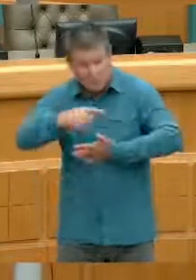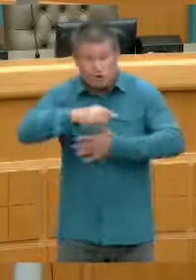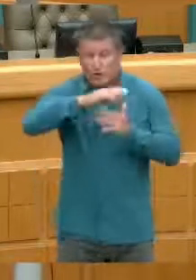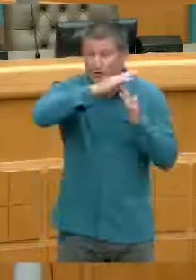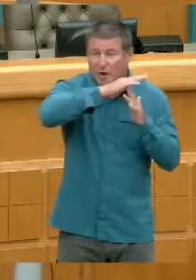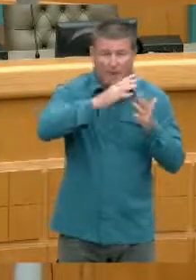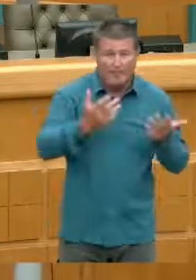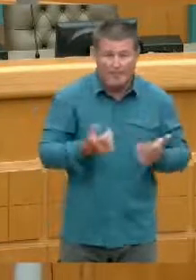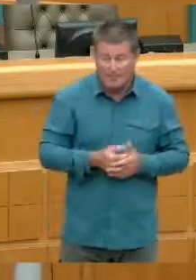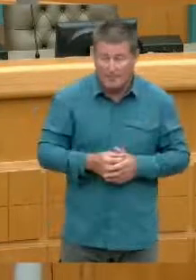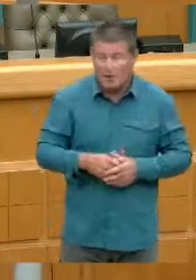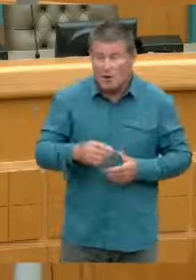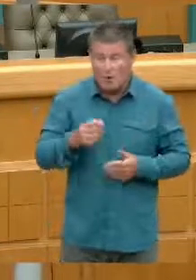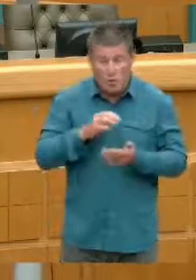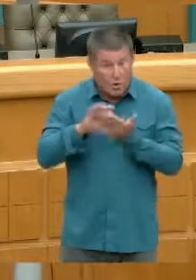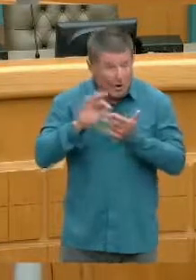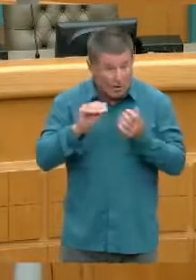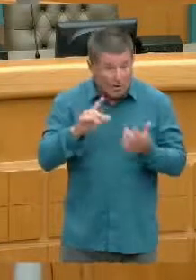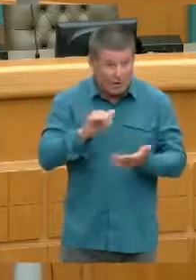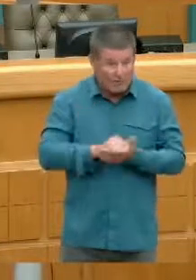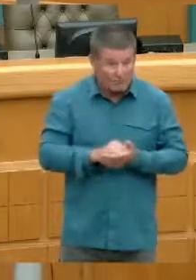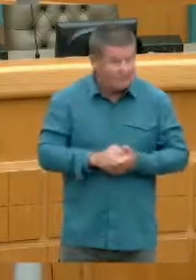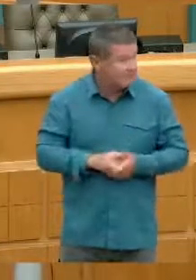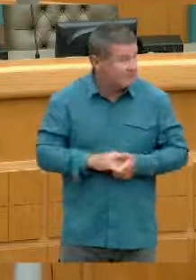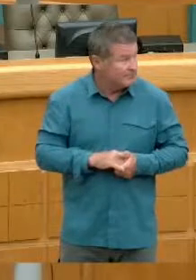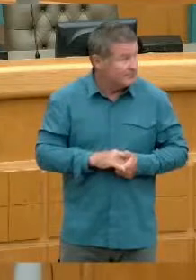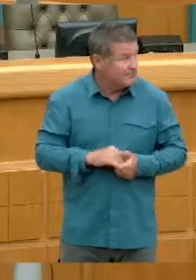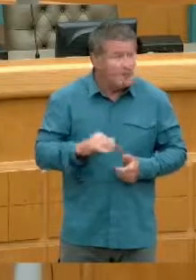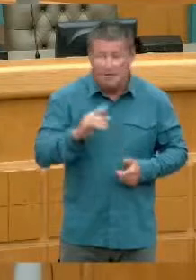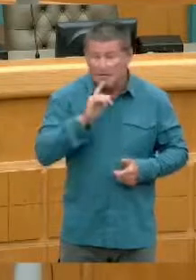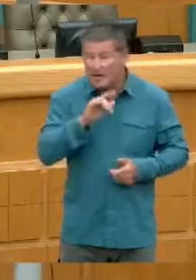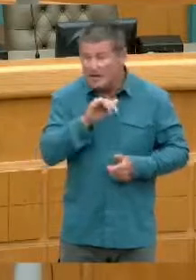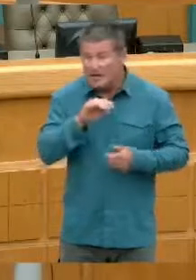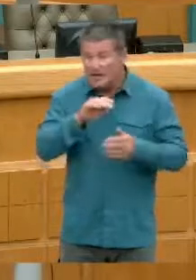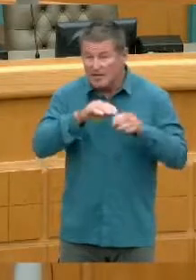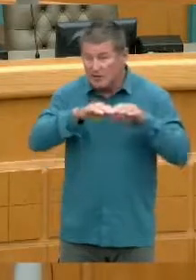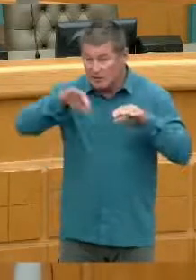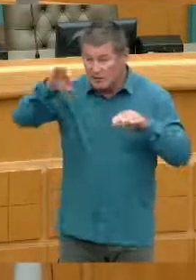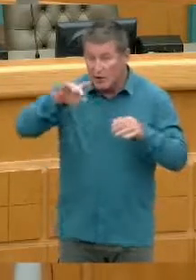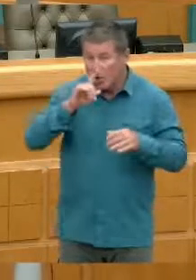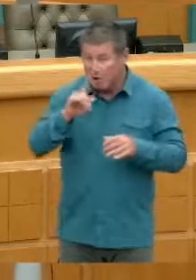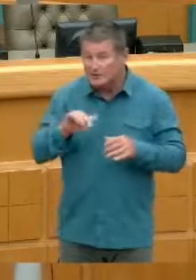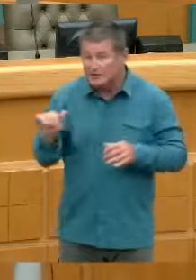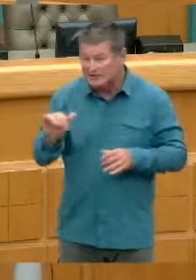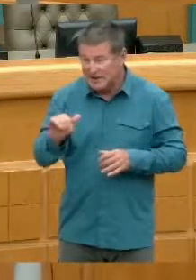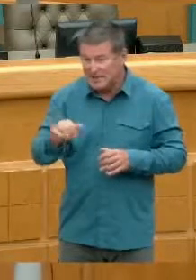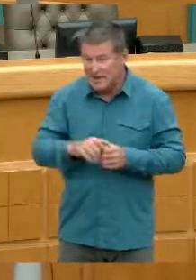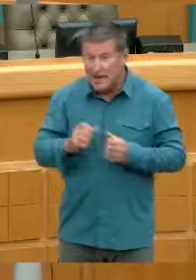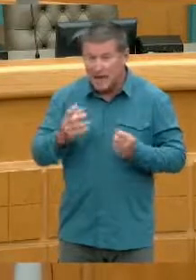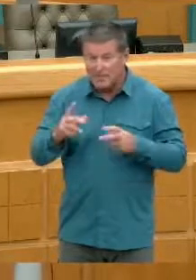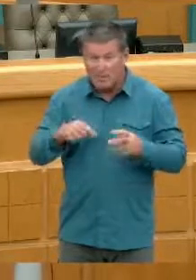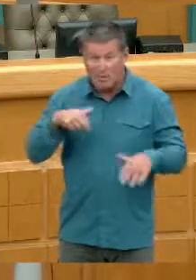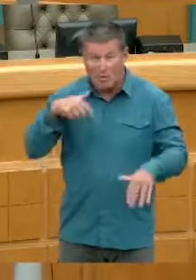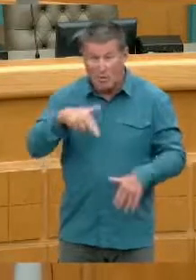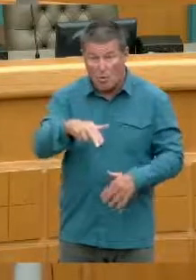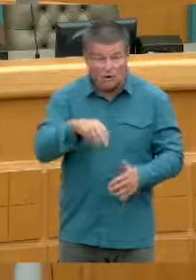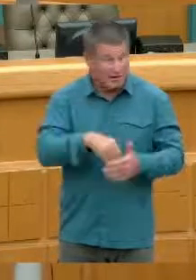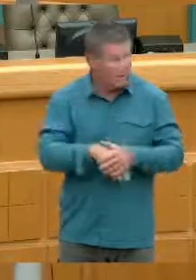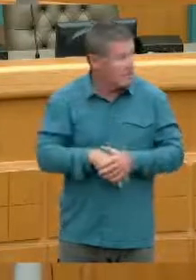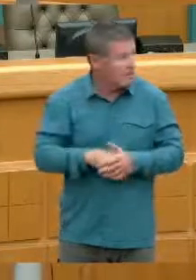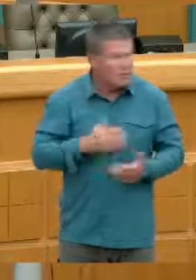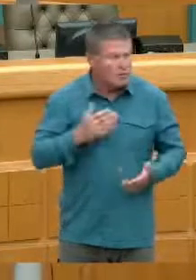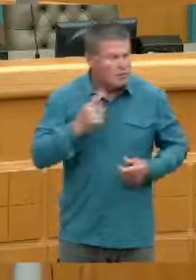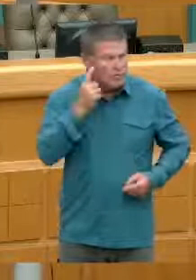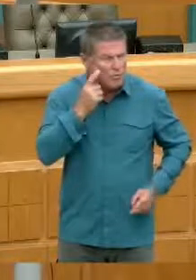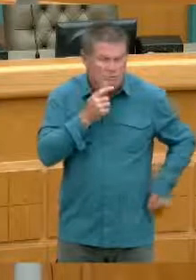them together, I can assure you that all three of them look almost exactly the same in terms of the amount of activity that's there. Now, you might be